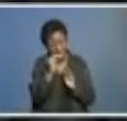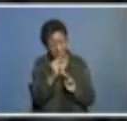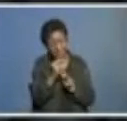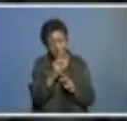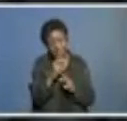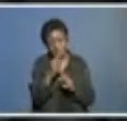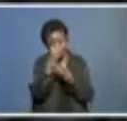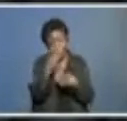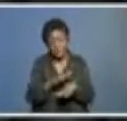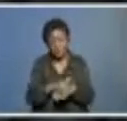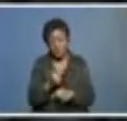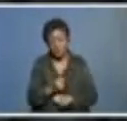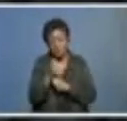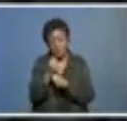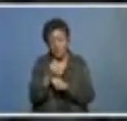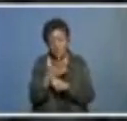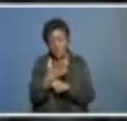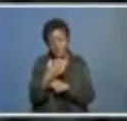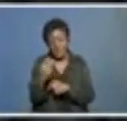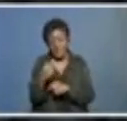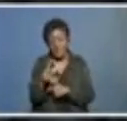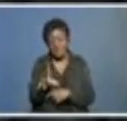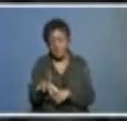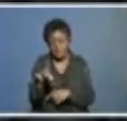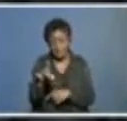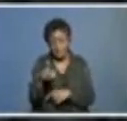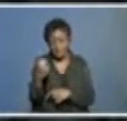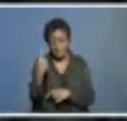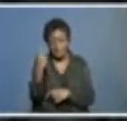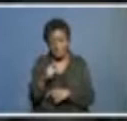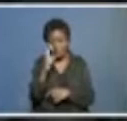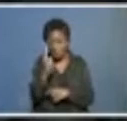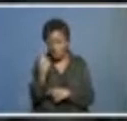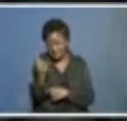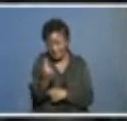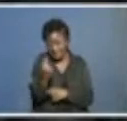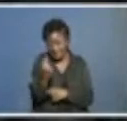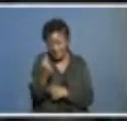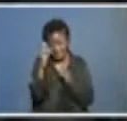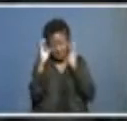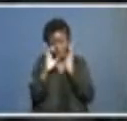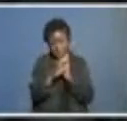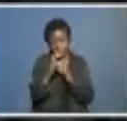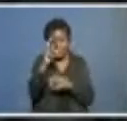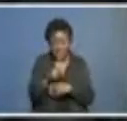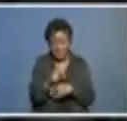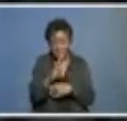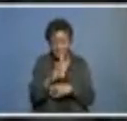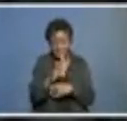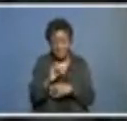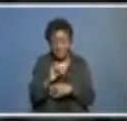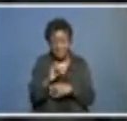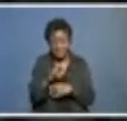on treatment and treatment pickup. We need one single profile from those providers. We will need a viral load test at least